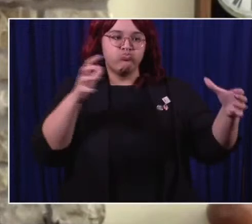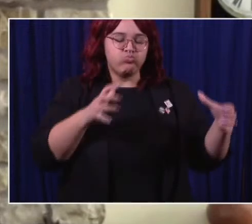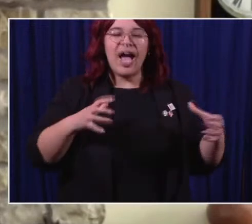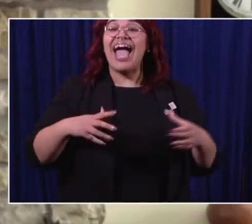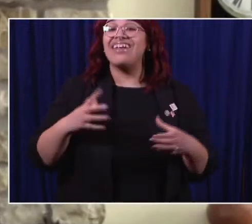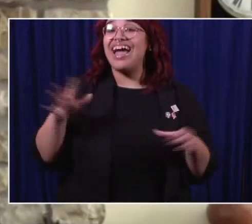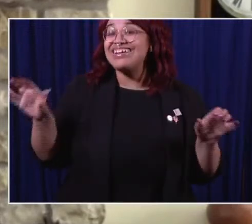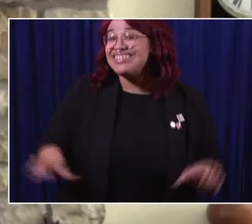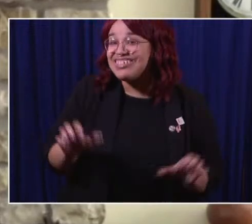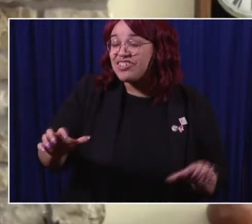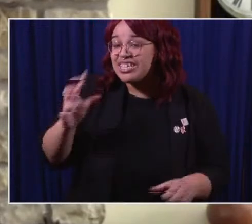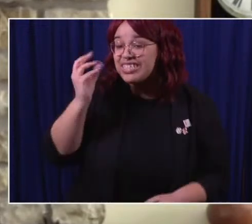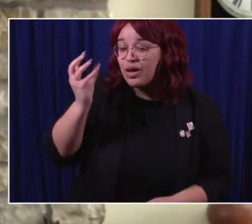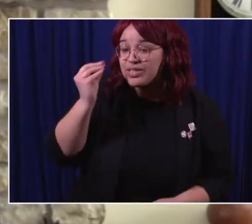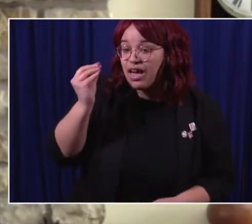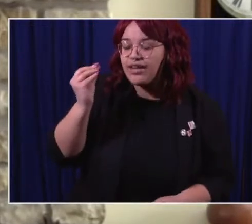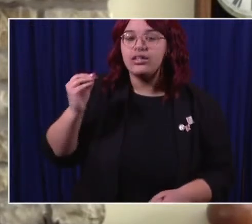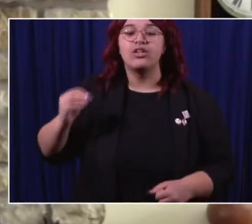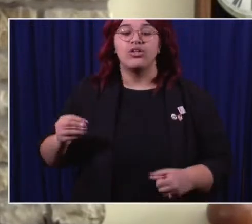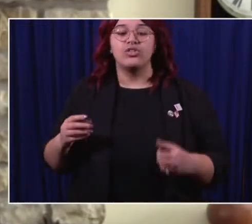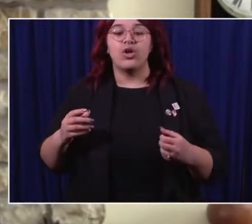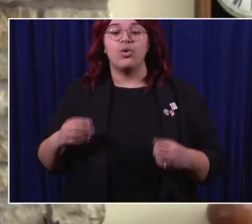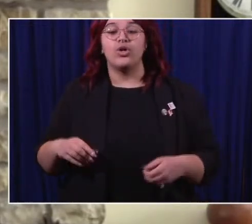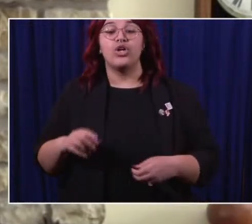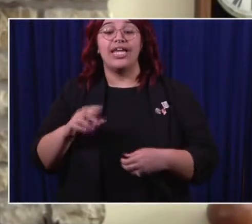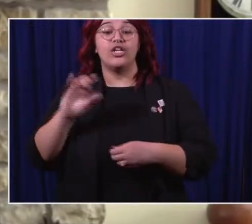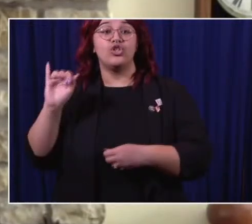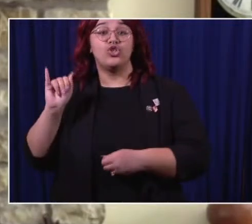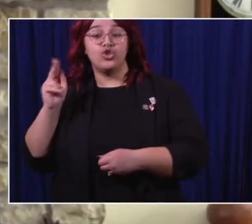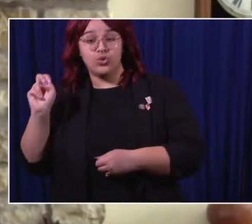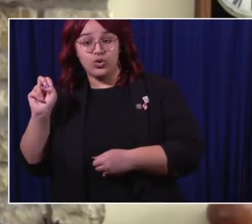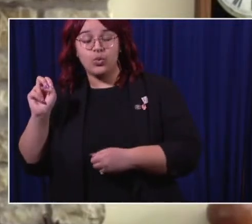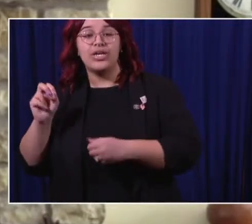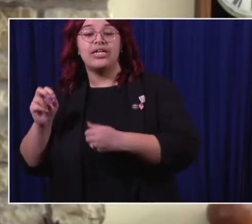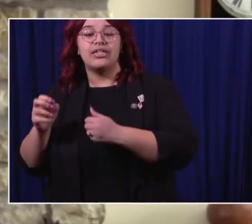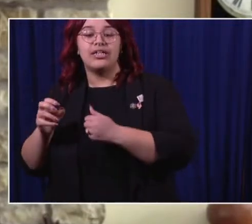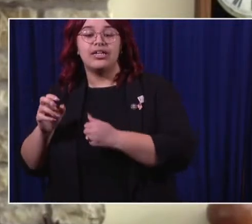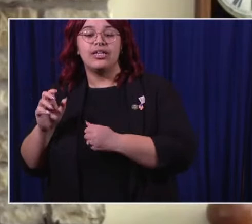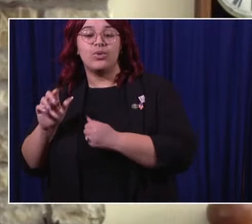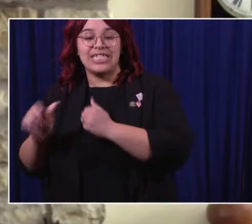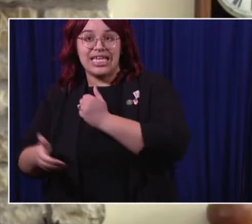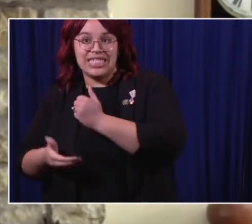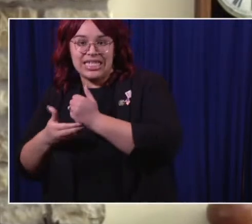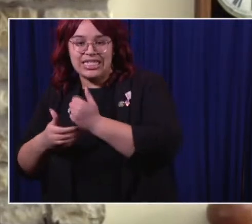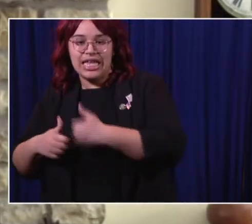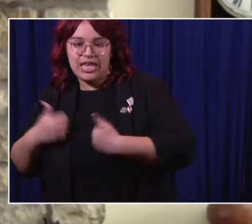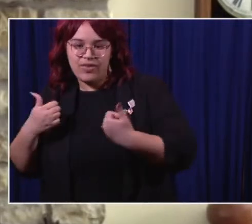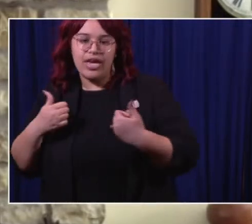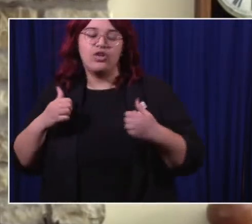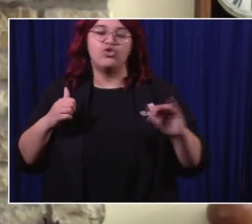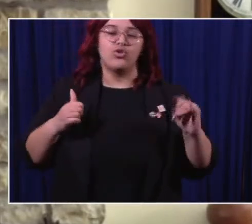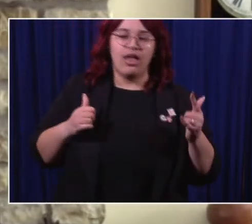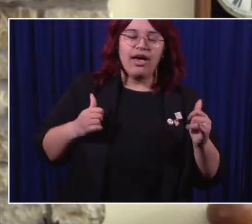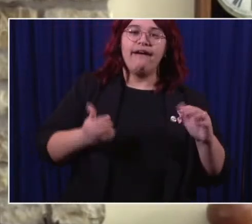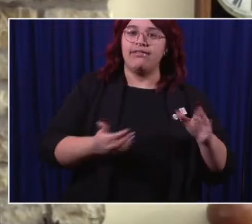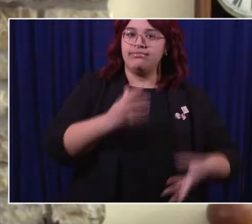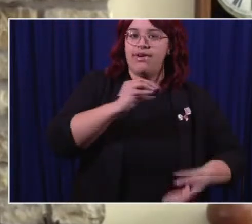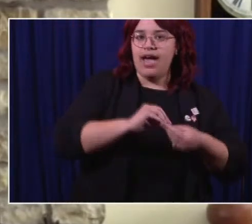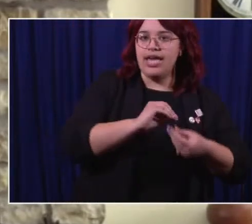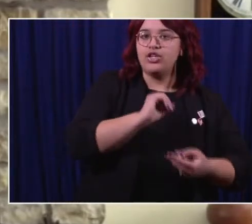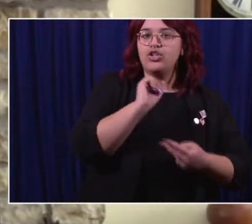then July, nursing homes. In September of this past year, there was a